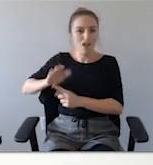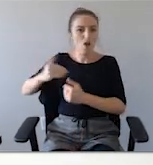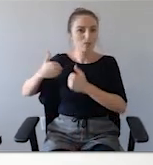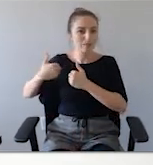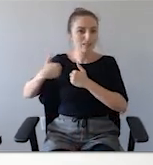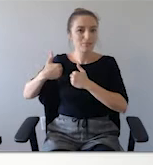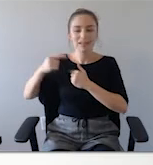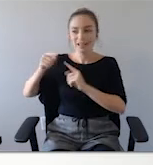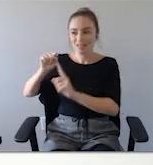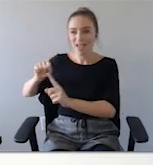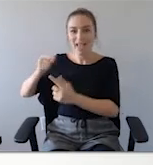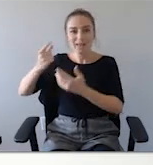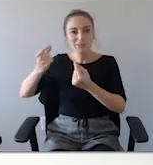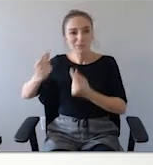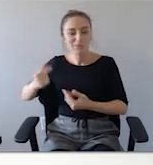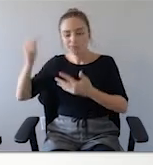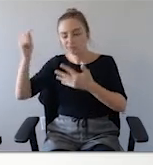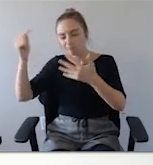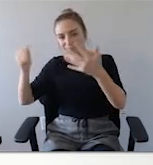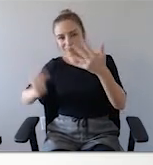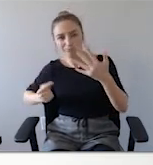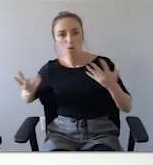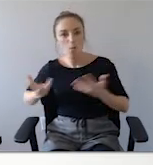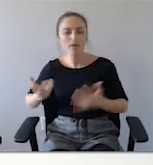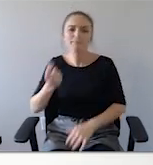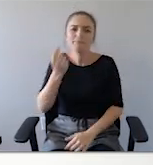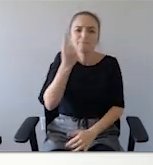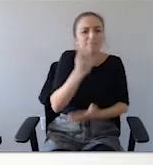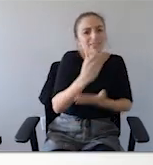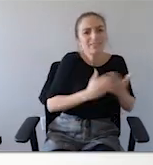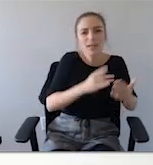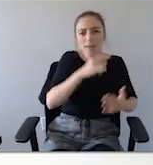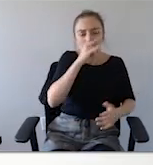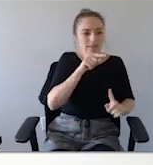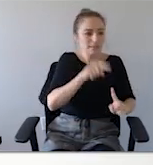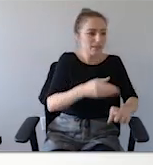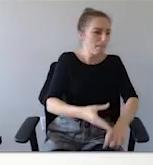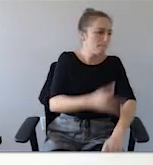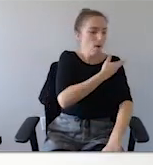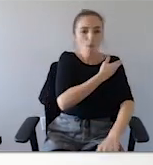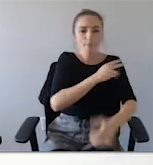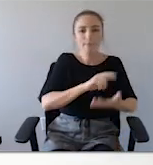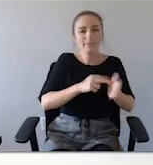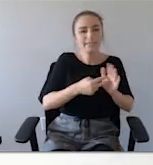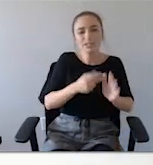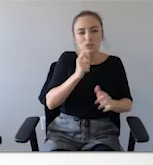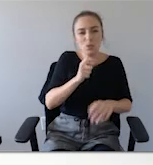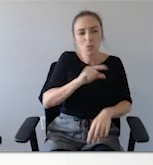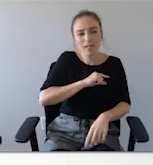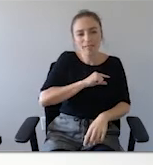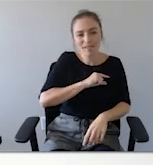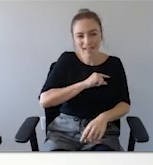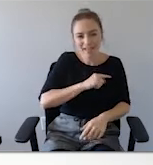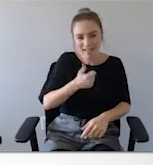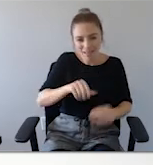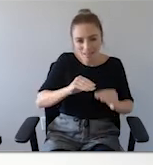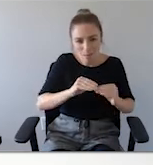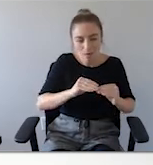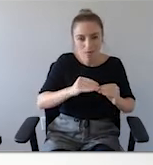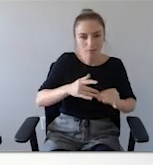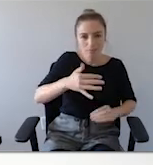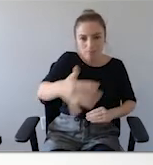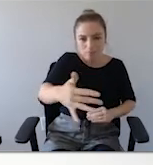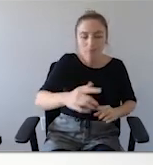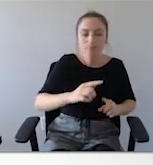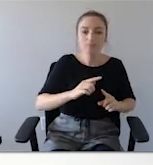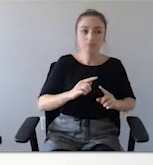mean, there are kids who make so much progress that they don't qualify anymore, because they're doing really good. And that's